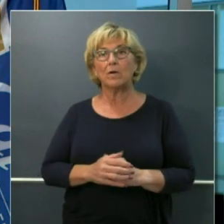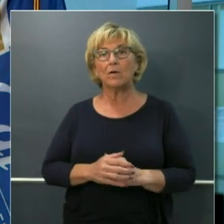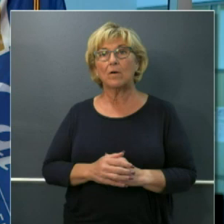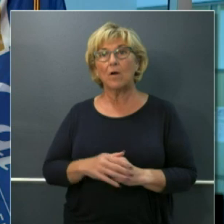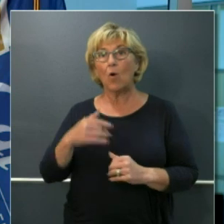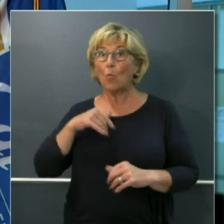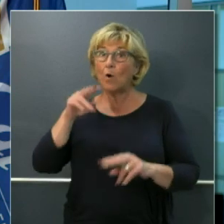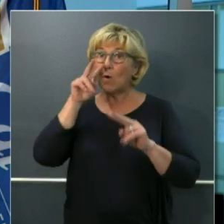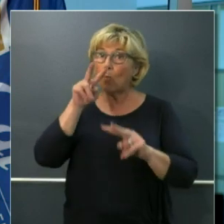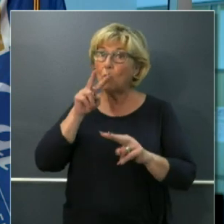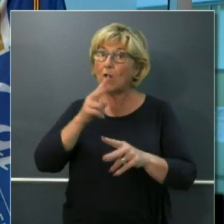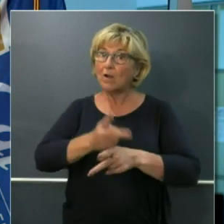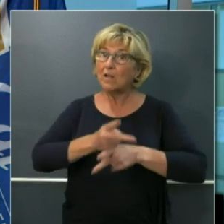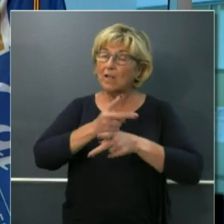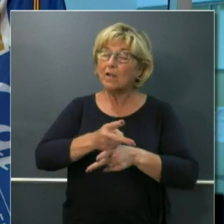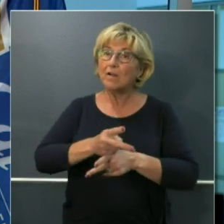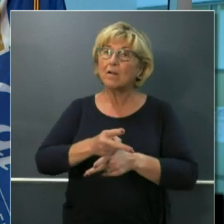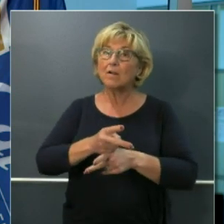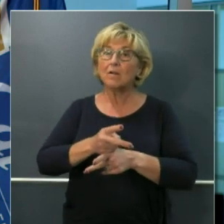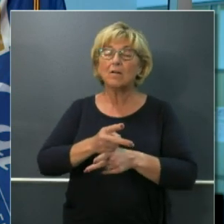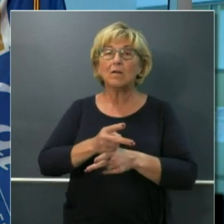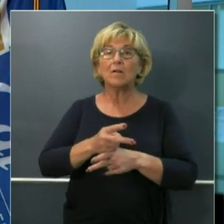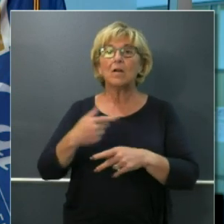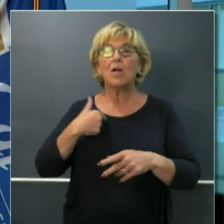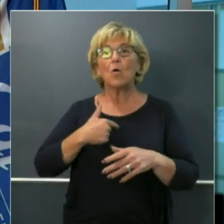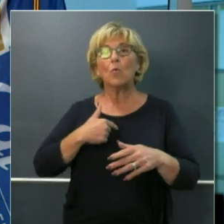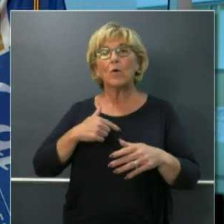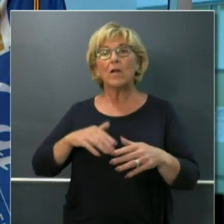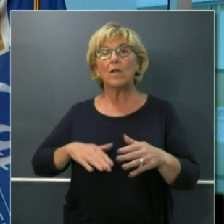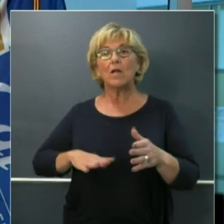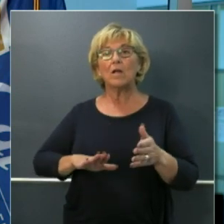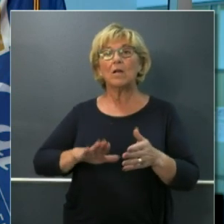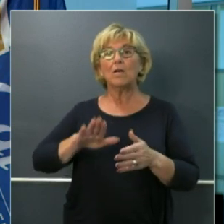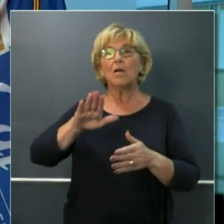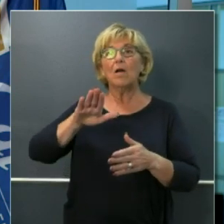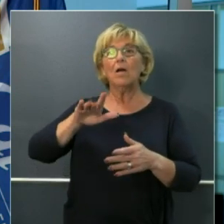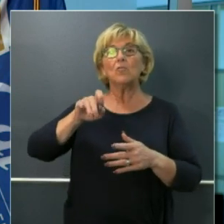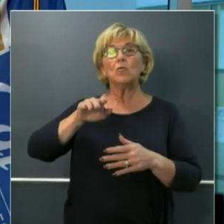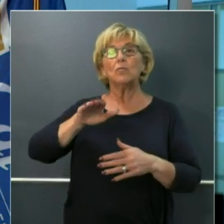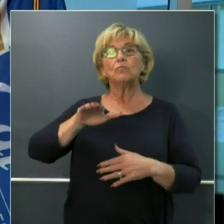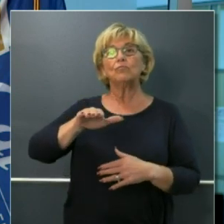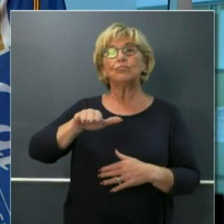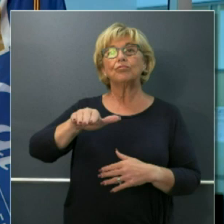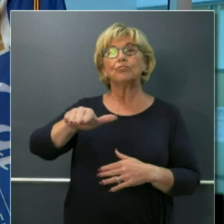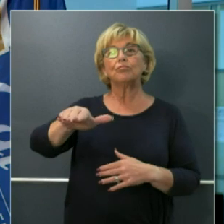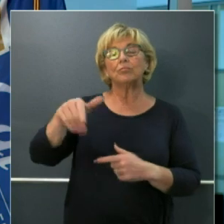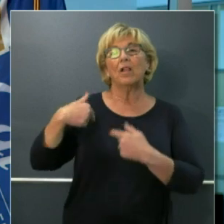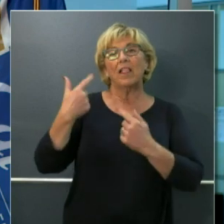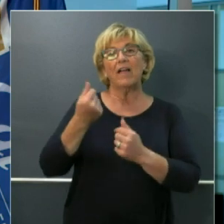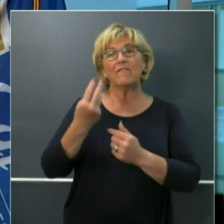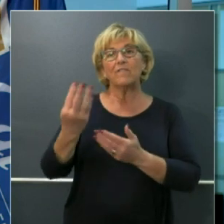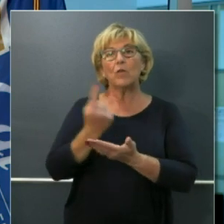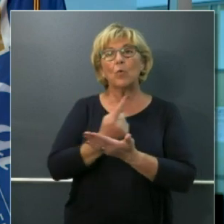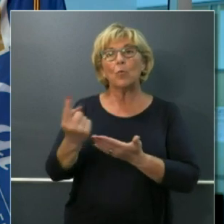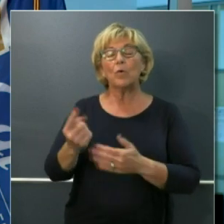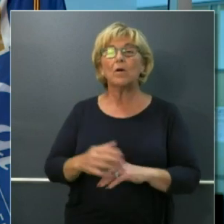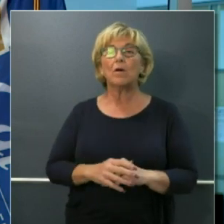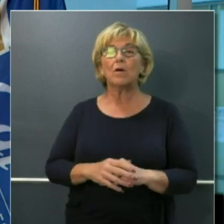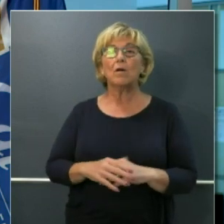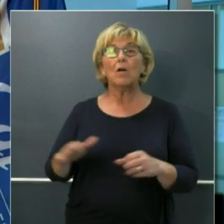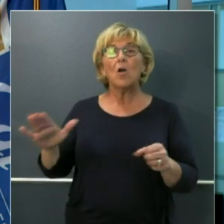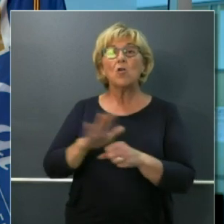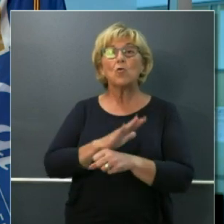this cautiously, but it appears that we've reached really a period of stabilization over the past couple of weeks or so, in that the total number